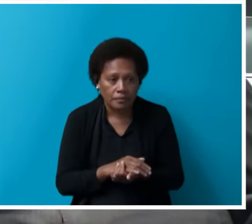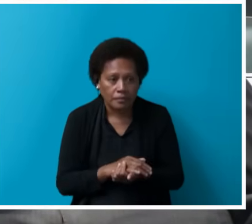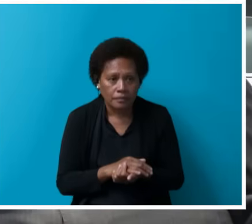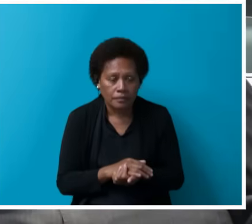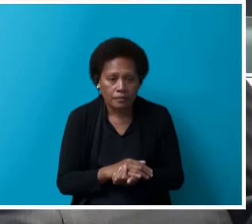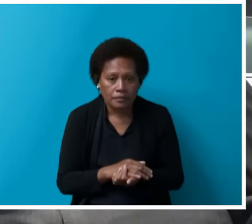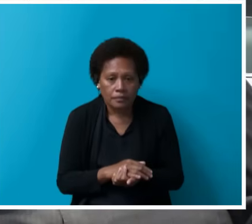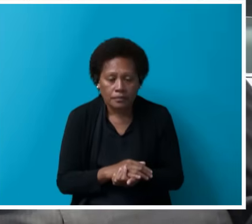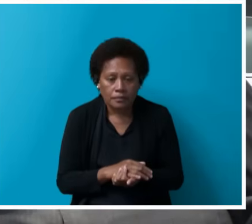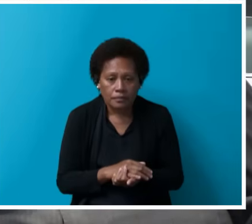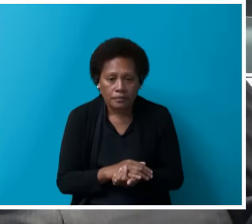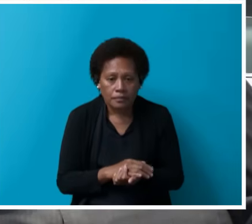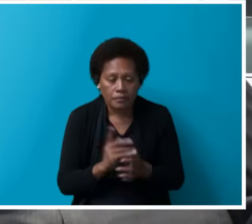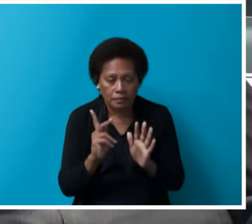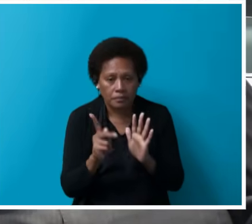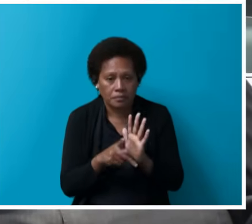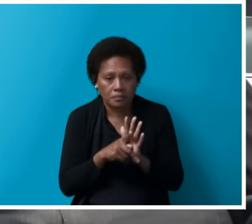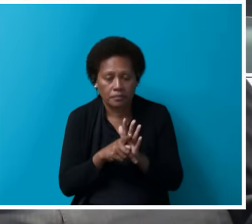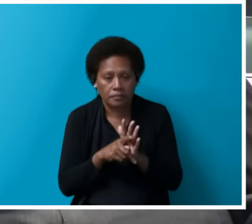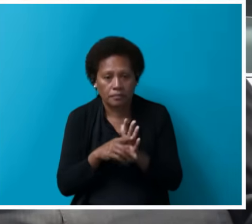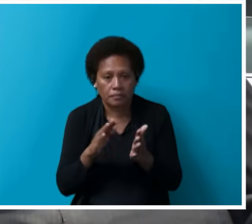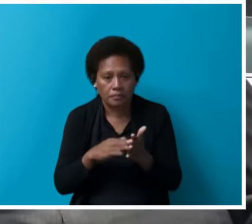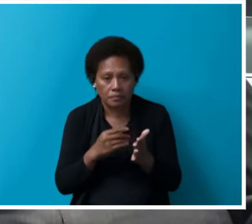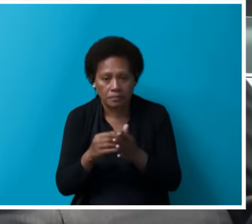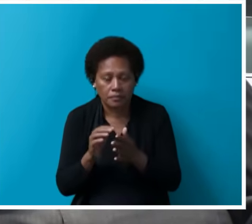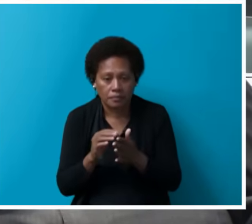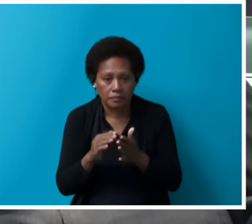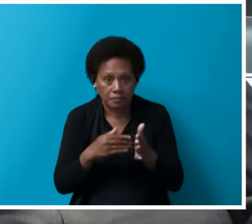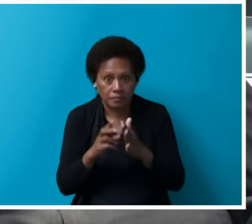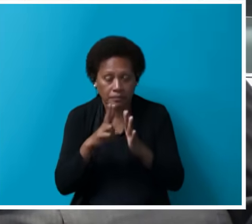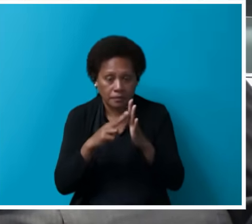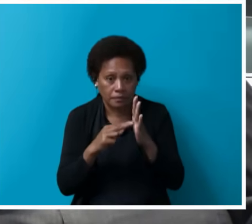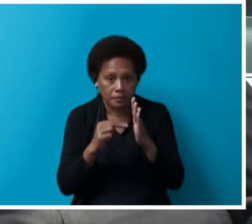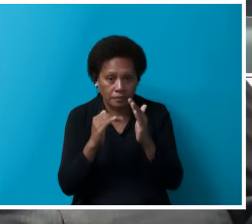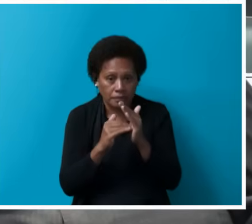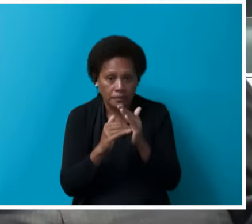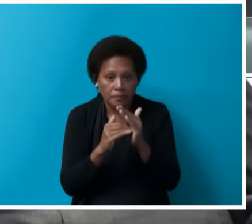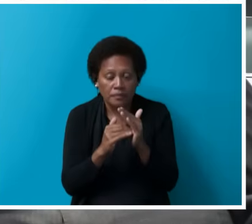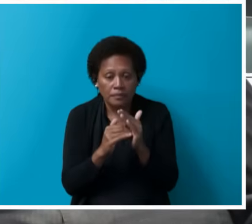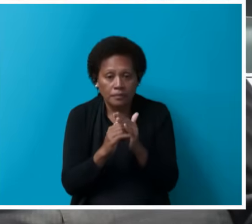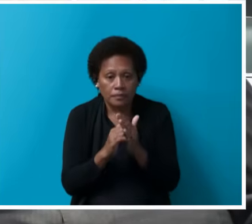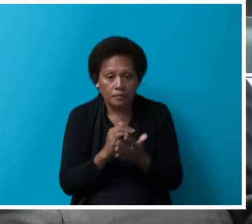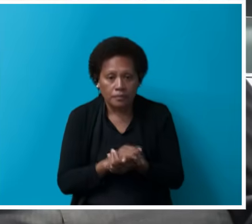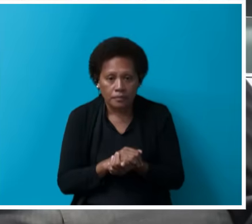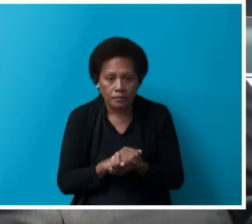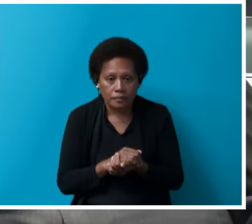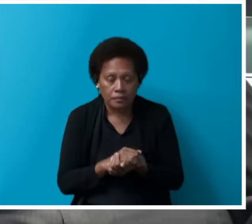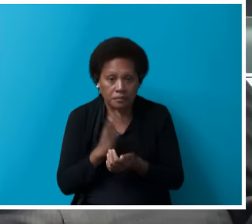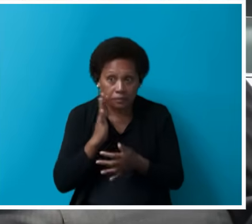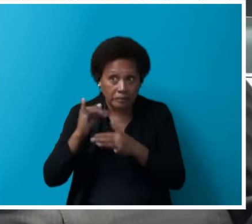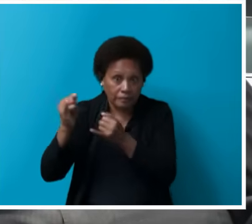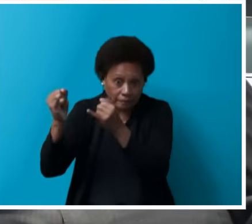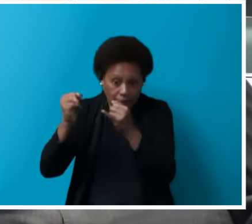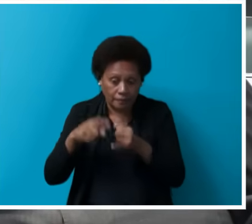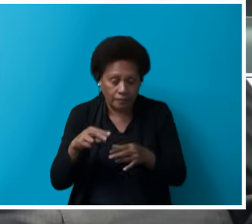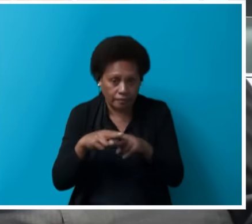of these slabs of butter goes up in New Zealand, the freight cost, even if it remains the same, like